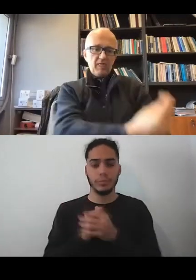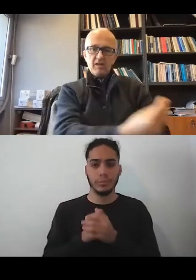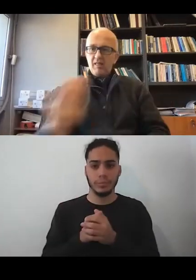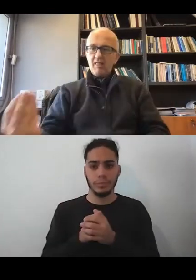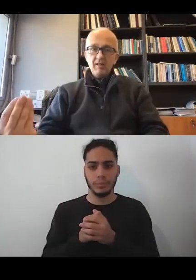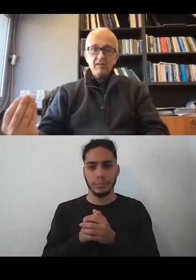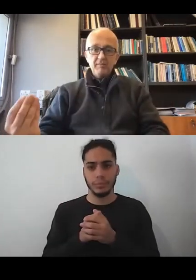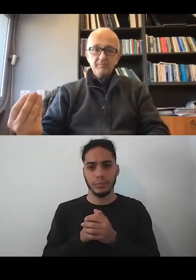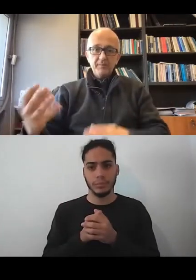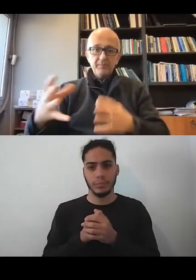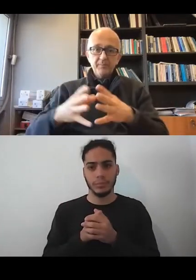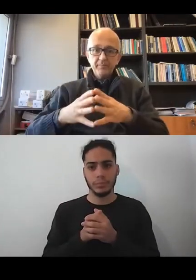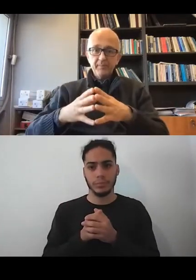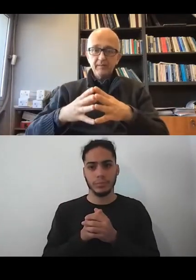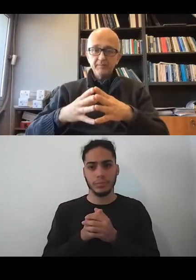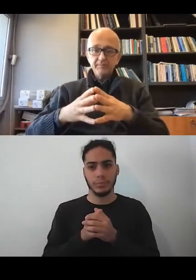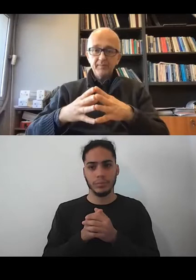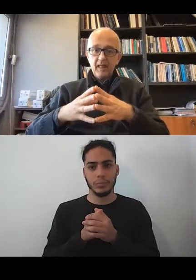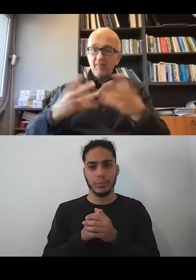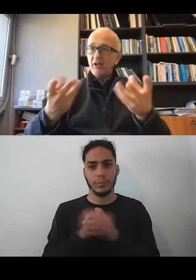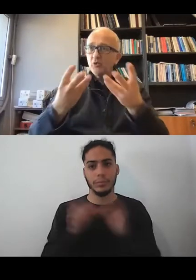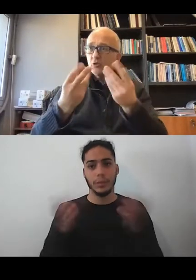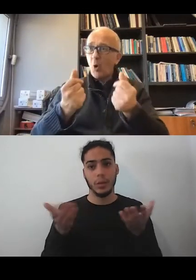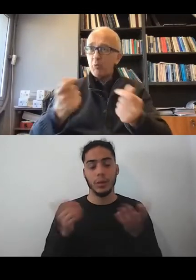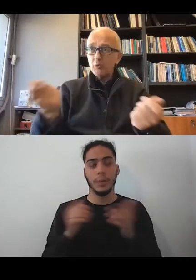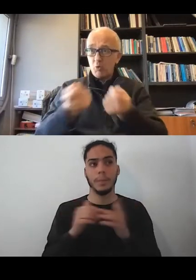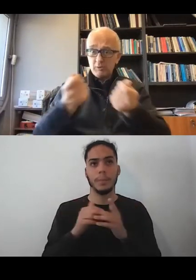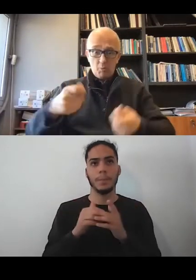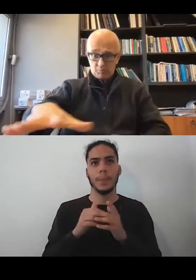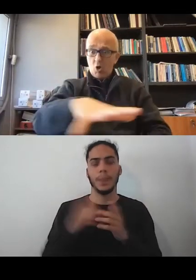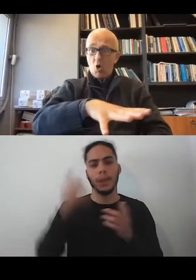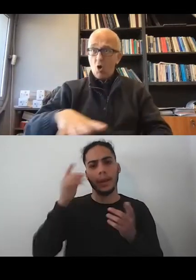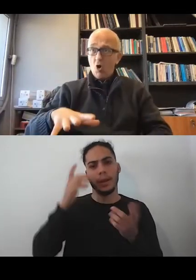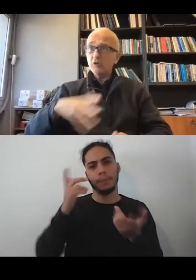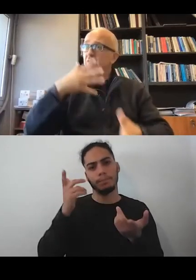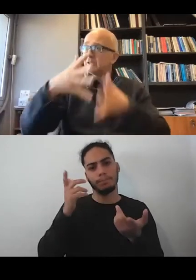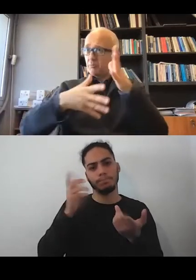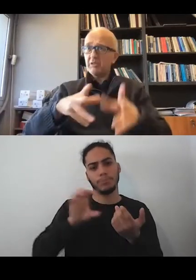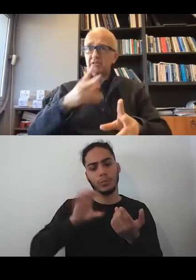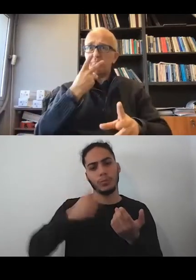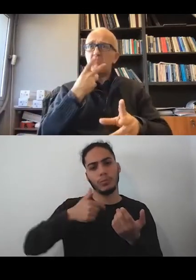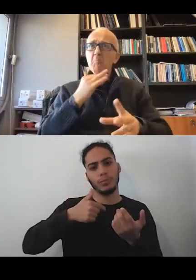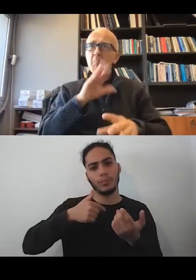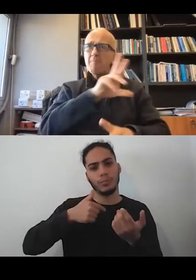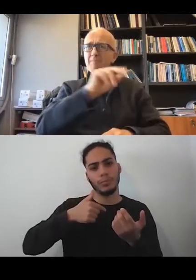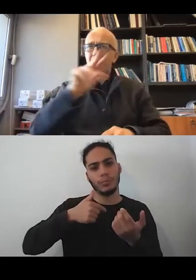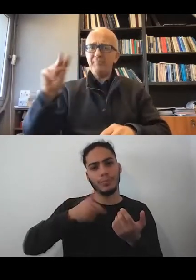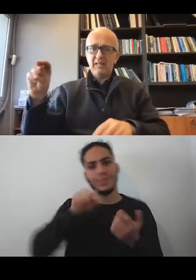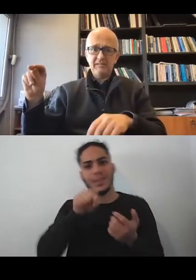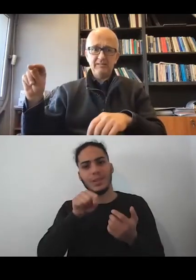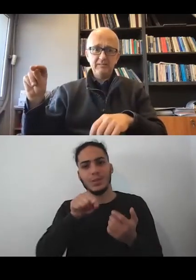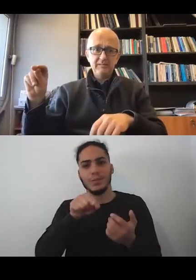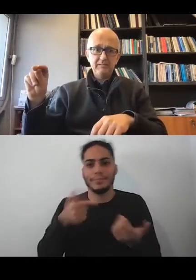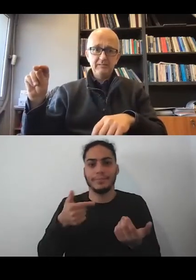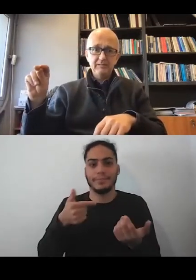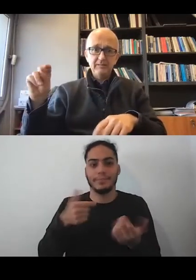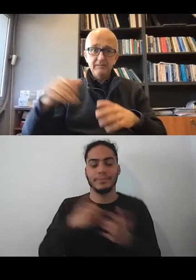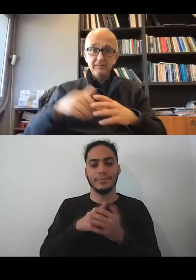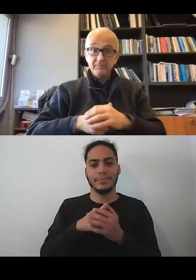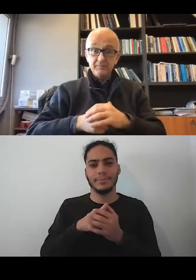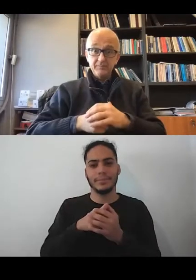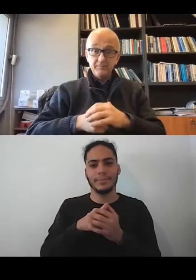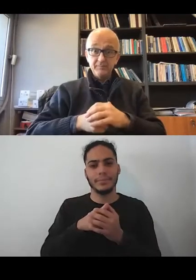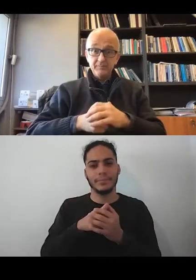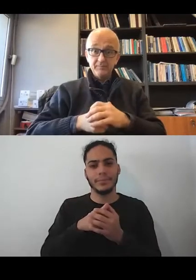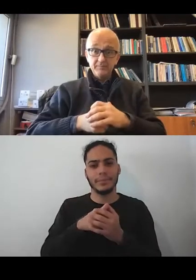So, in a sense, that will not really make the problem